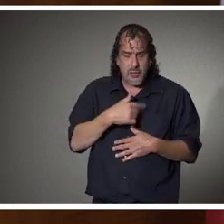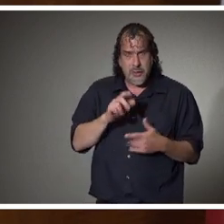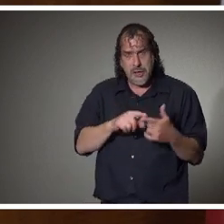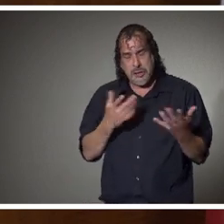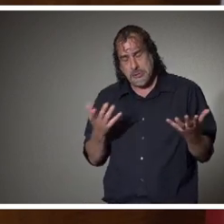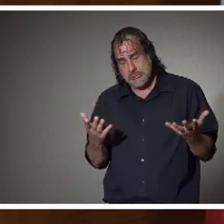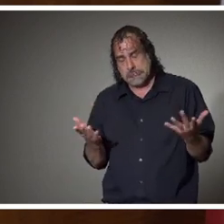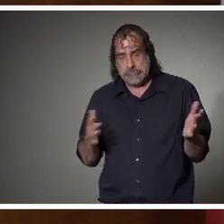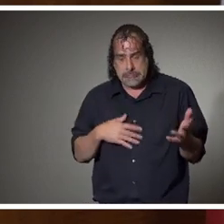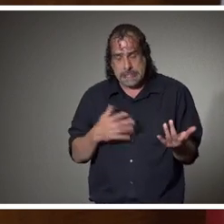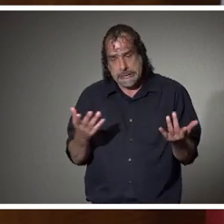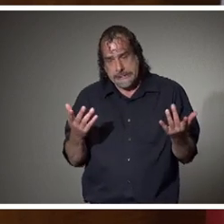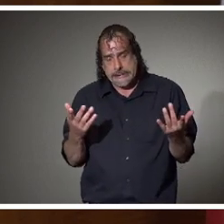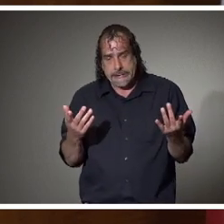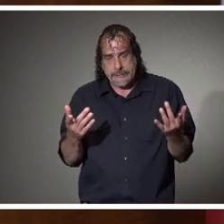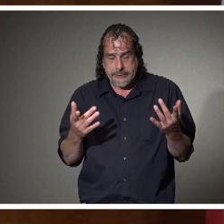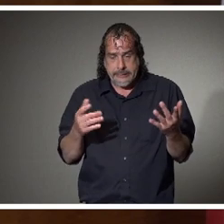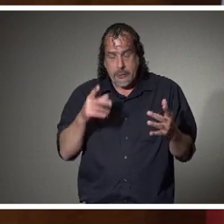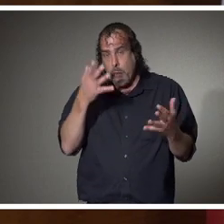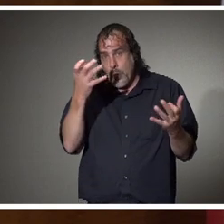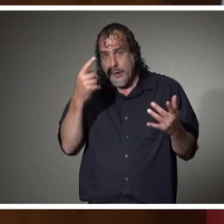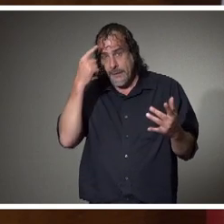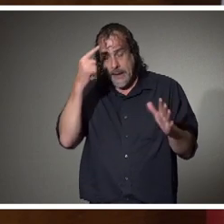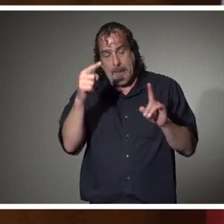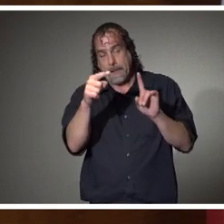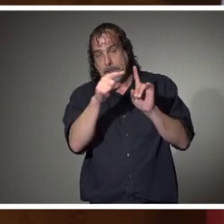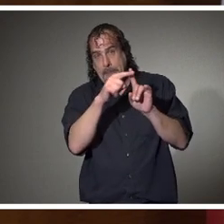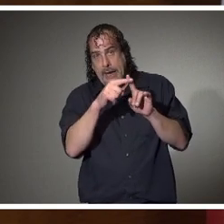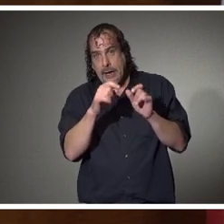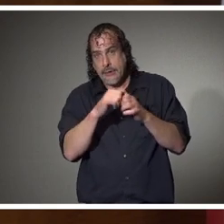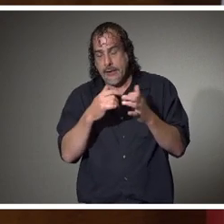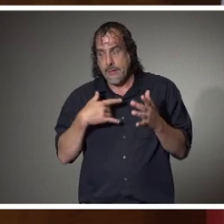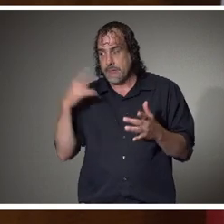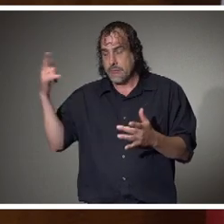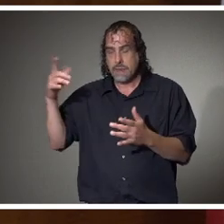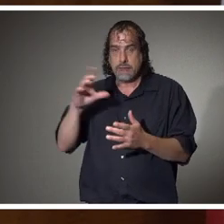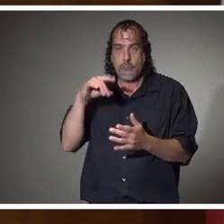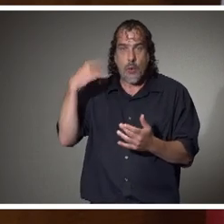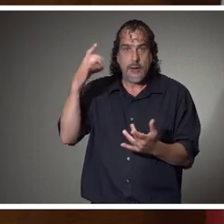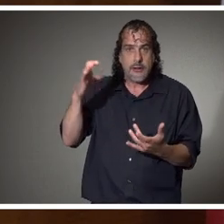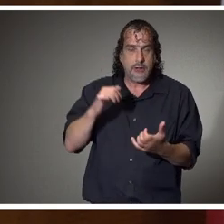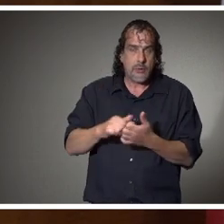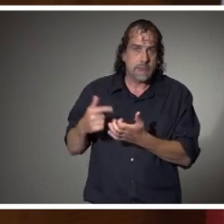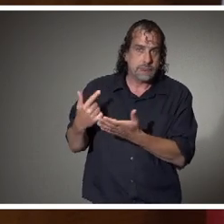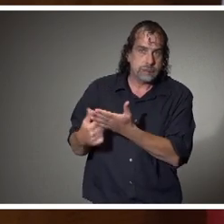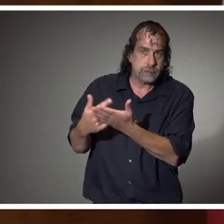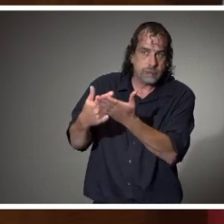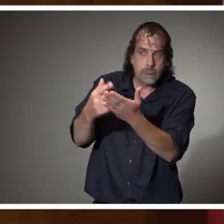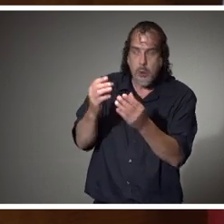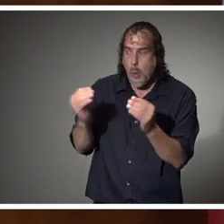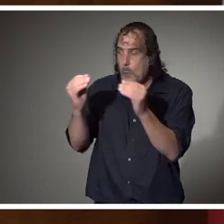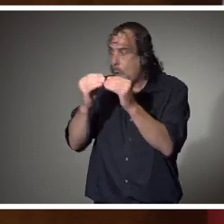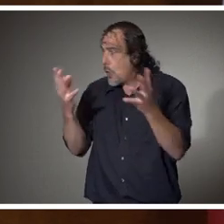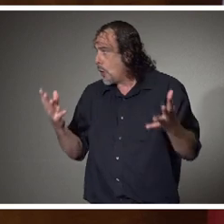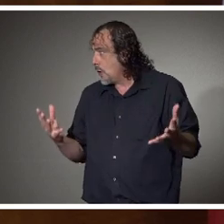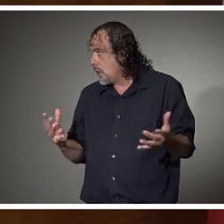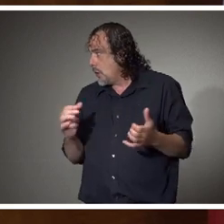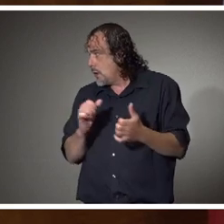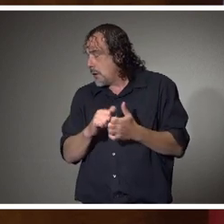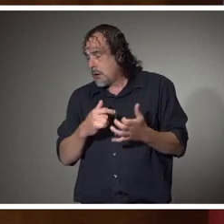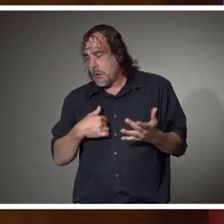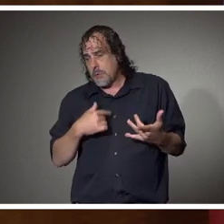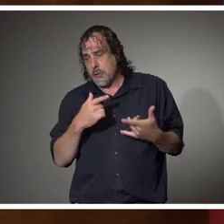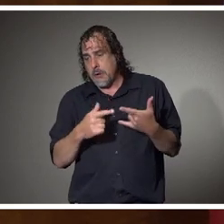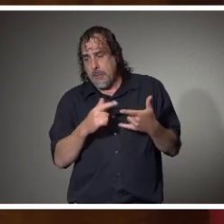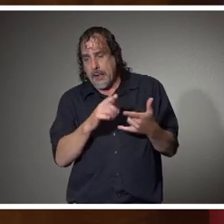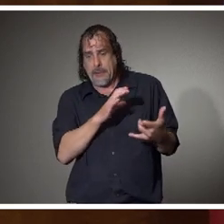optimistic that there will be an additional conversation and potentially an additional bill passed either by the